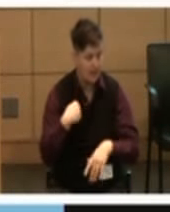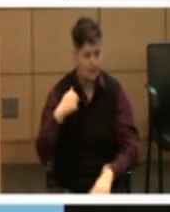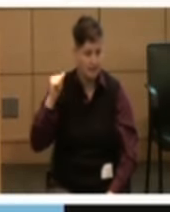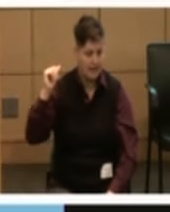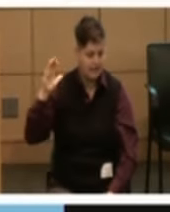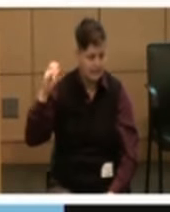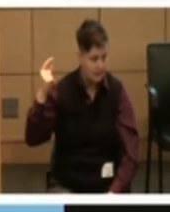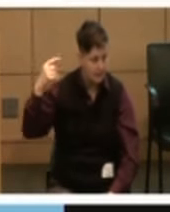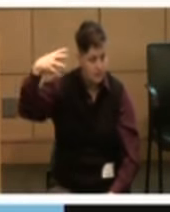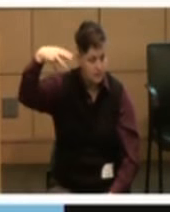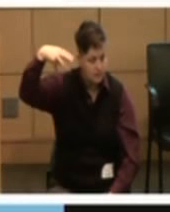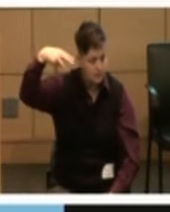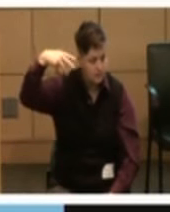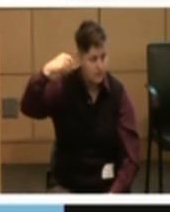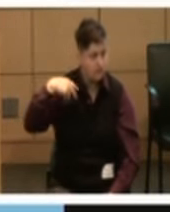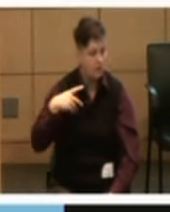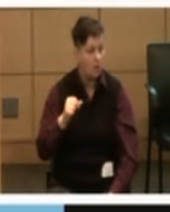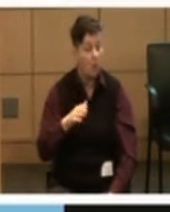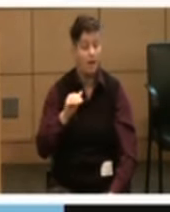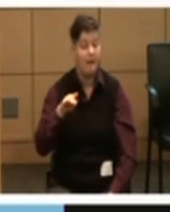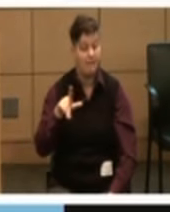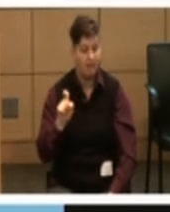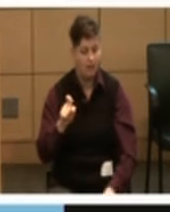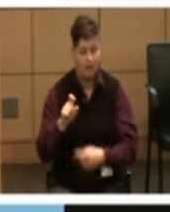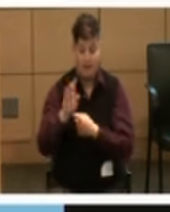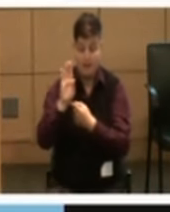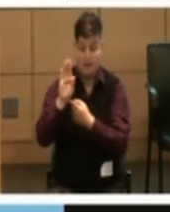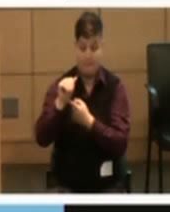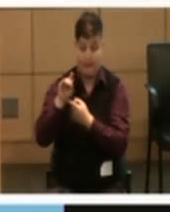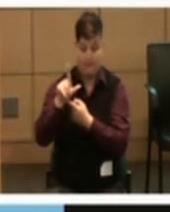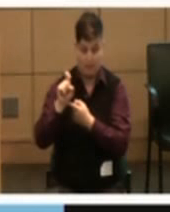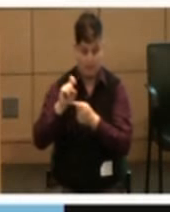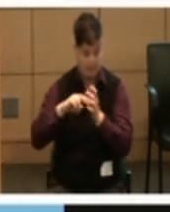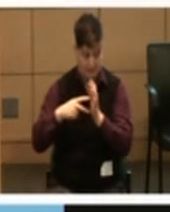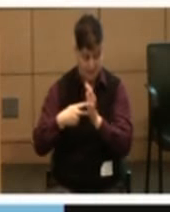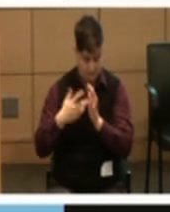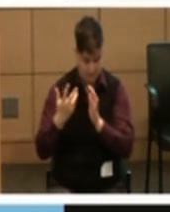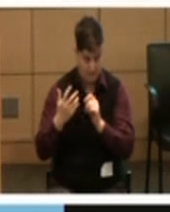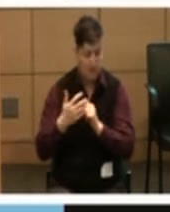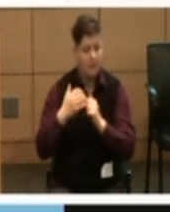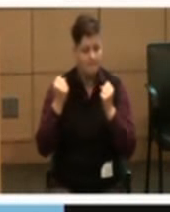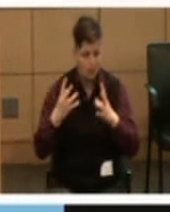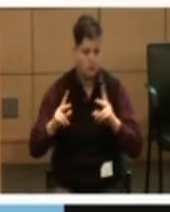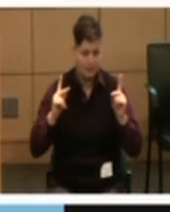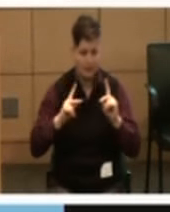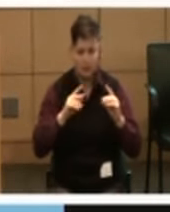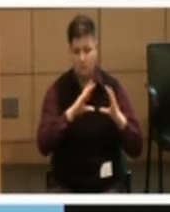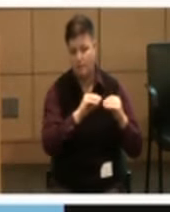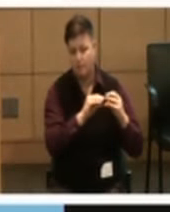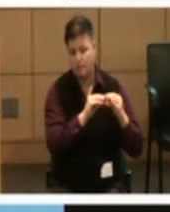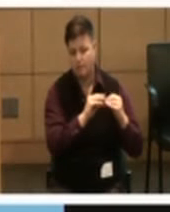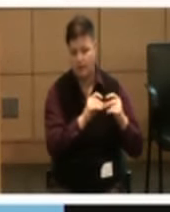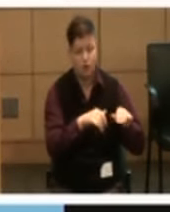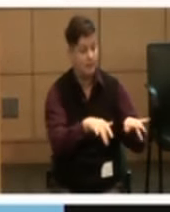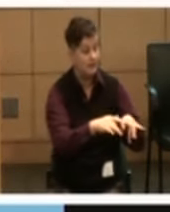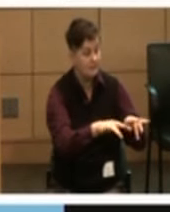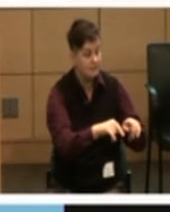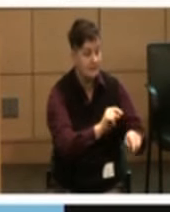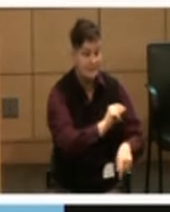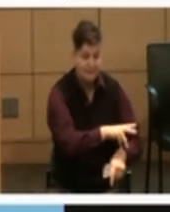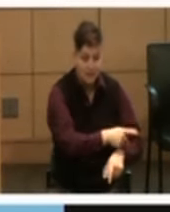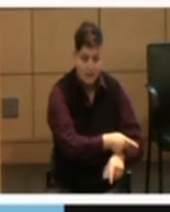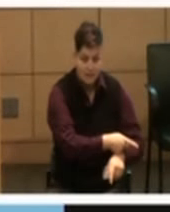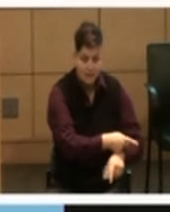sound, or a babble. And what we mean by babble is multiple people talking, so it could be a recording of 8 people